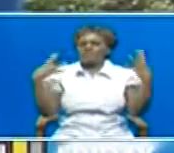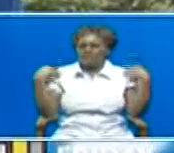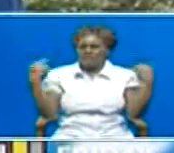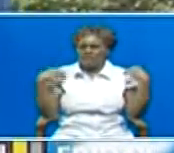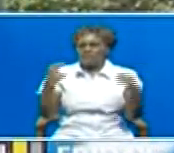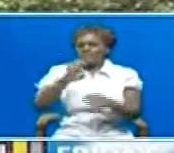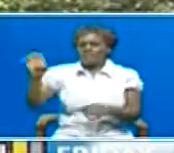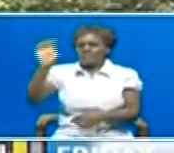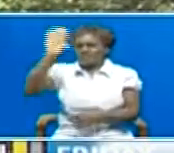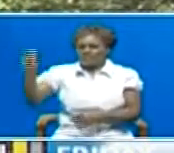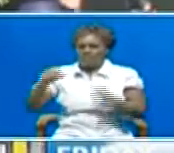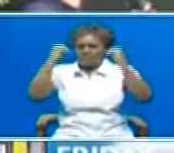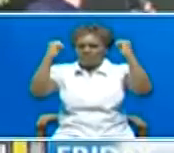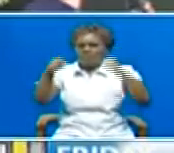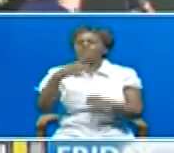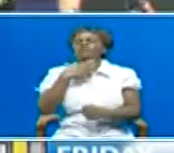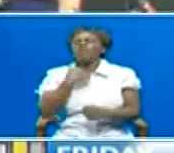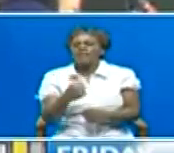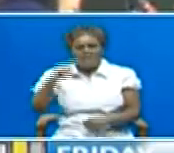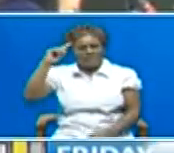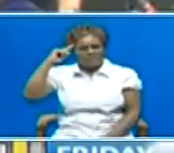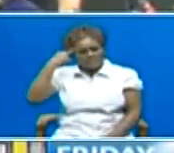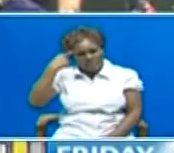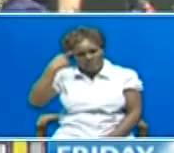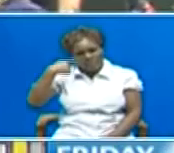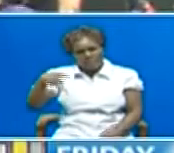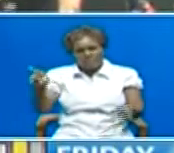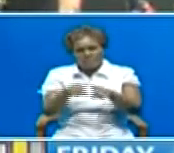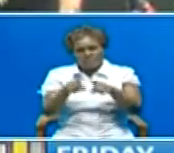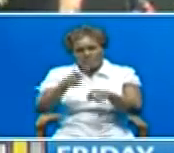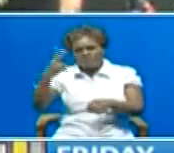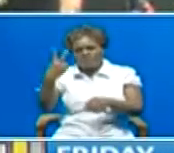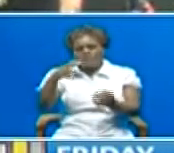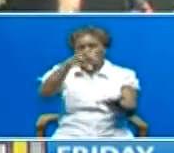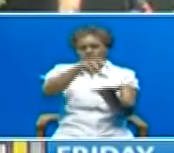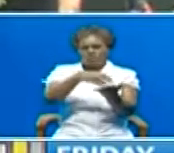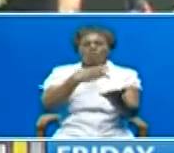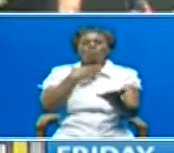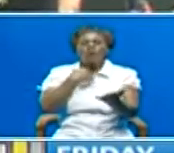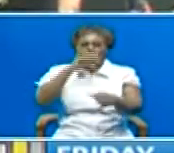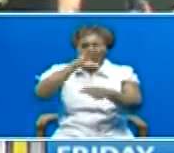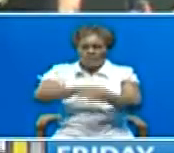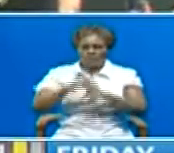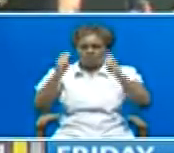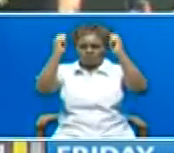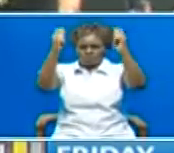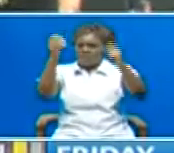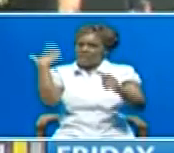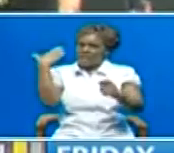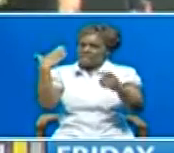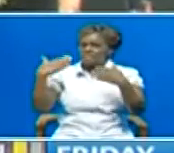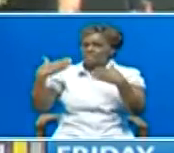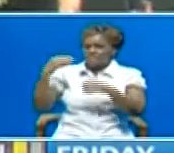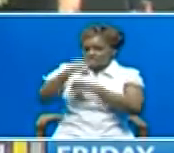East African Championships this year. Well, I think as the runners-up at the nationals, we want to go for the trophy this year. Last year, we lost in